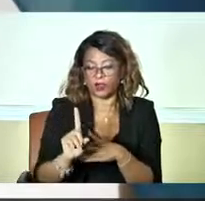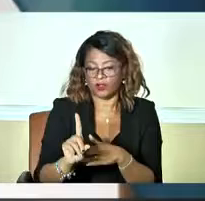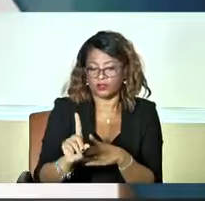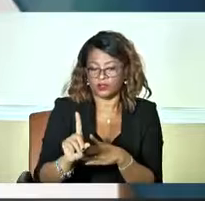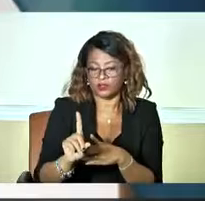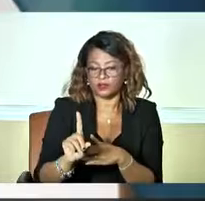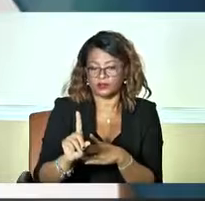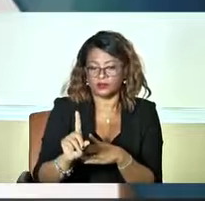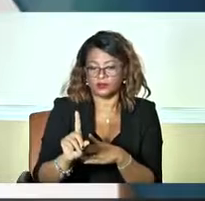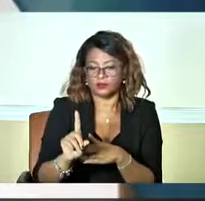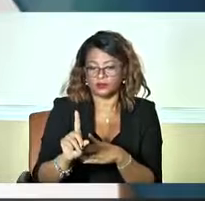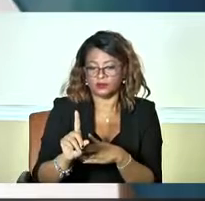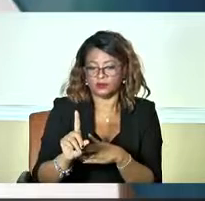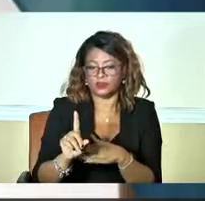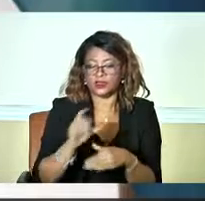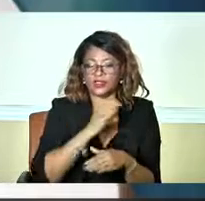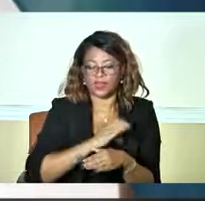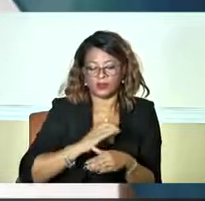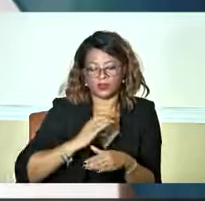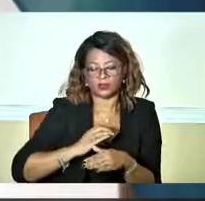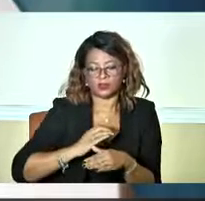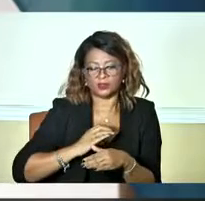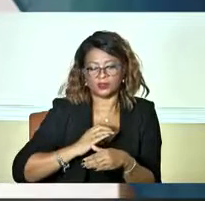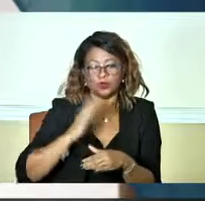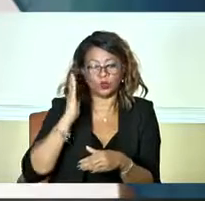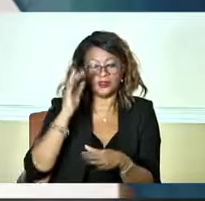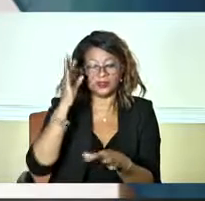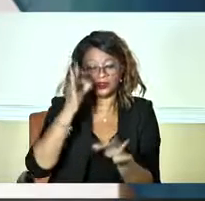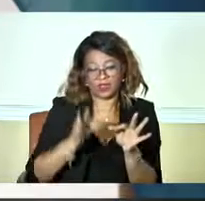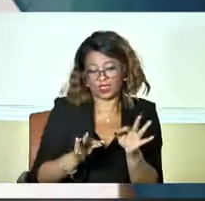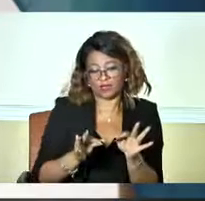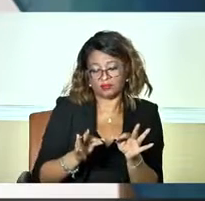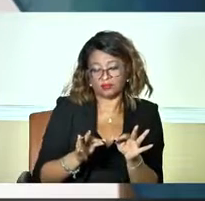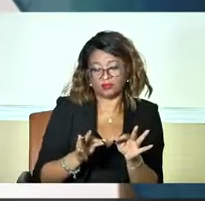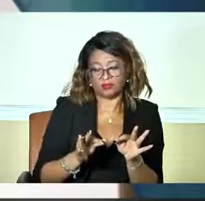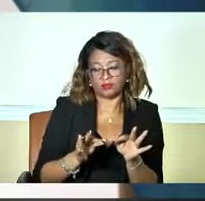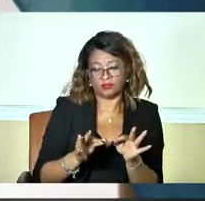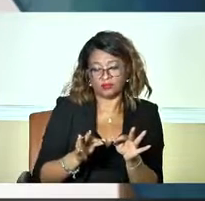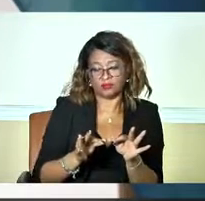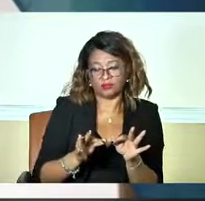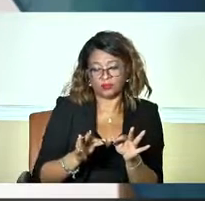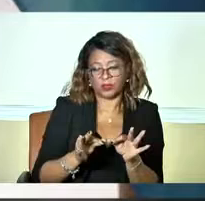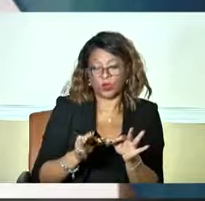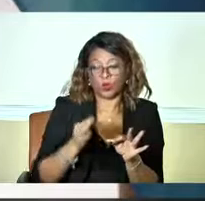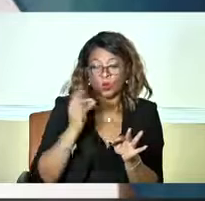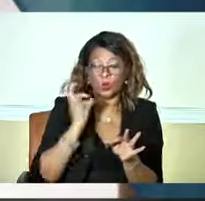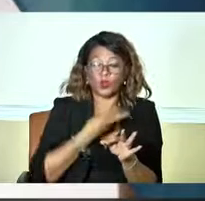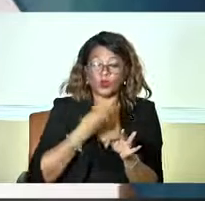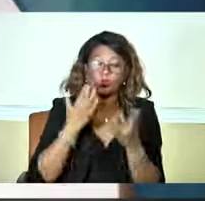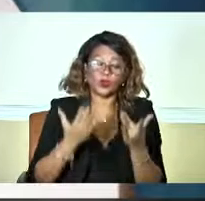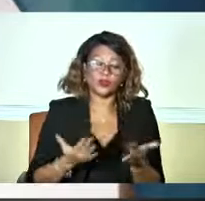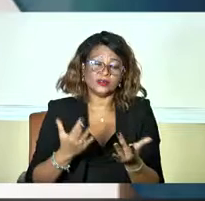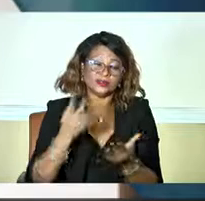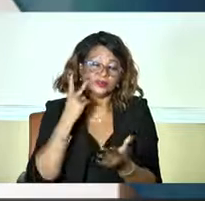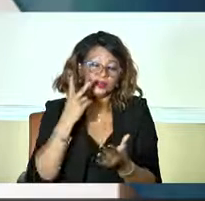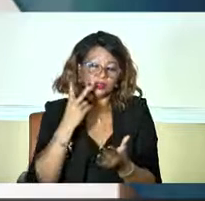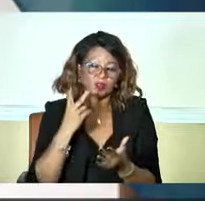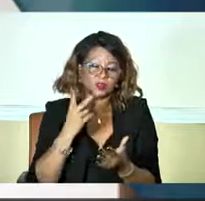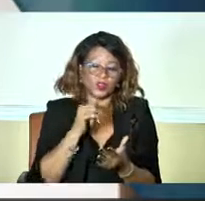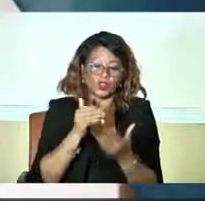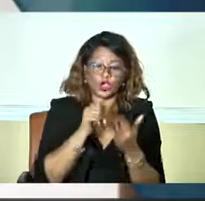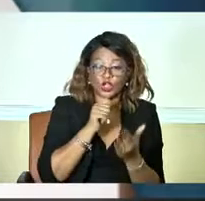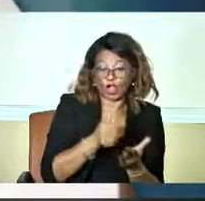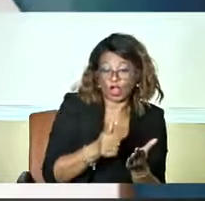is a matter that Cabinet has to decide. And so we will await to see whether or not